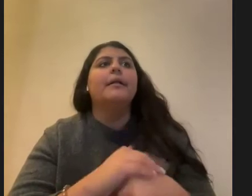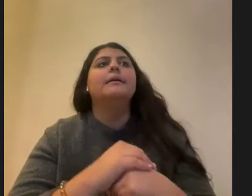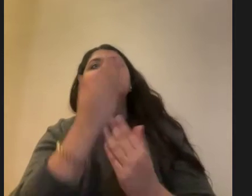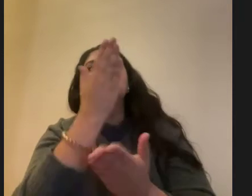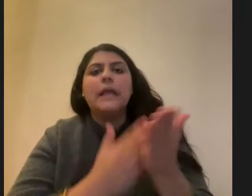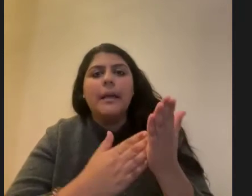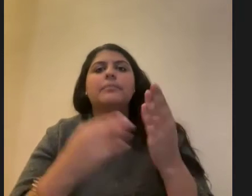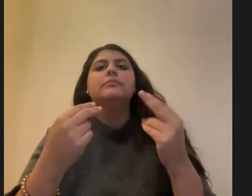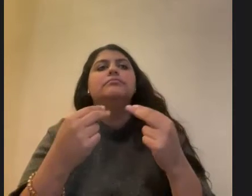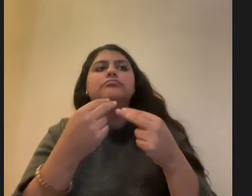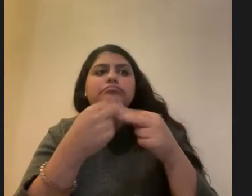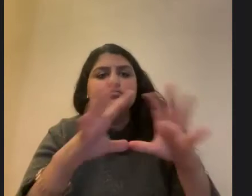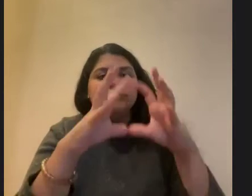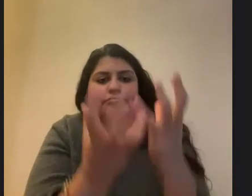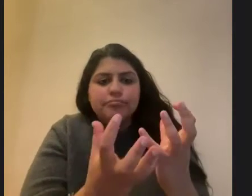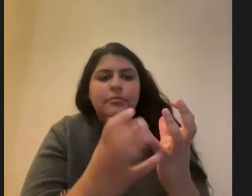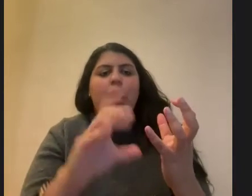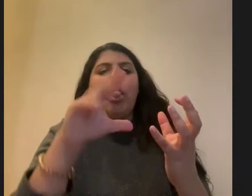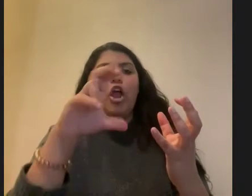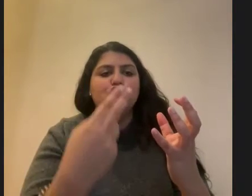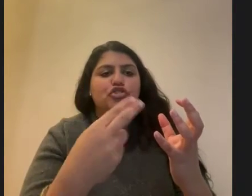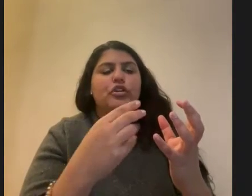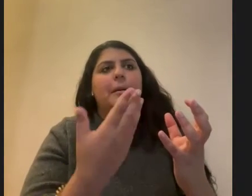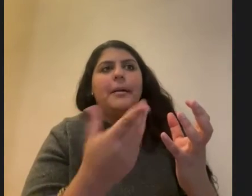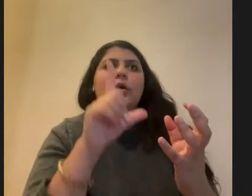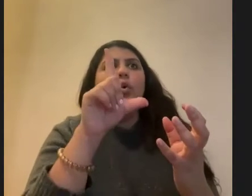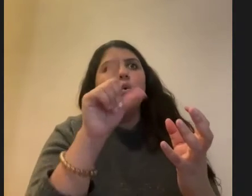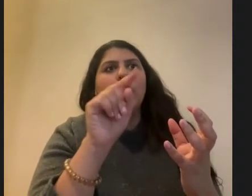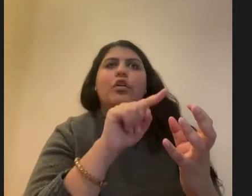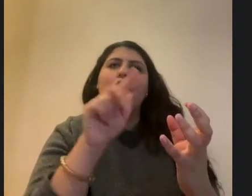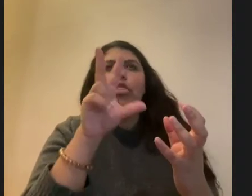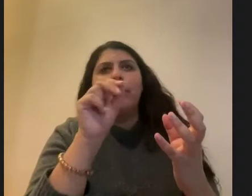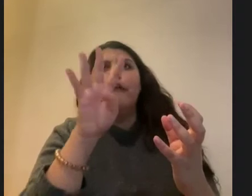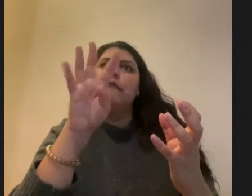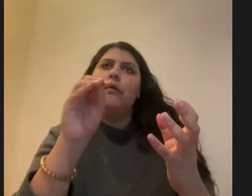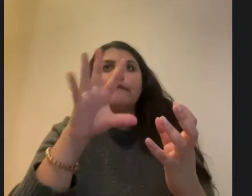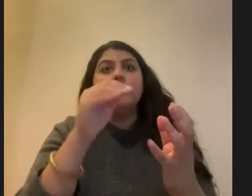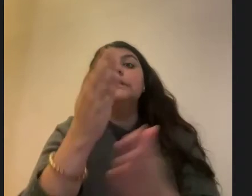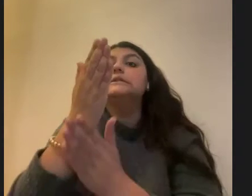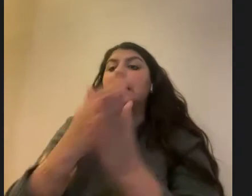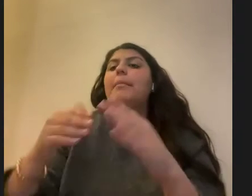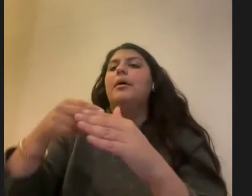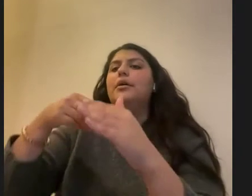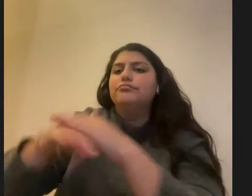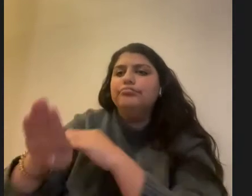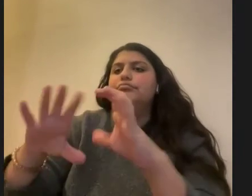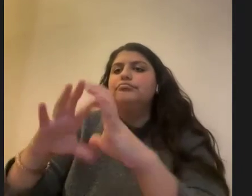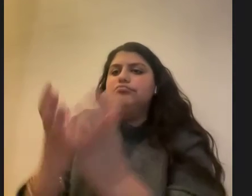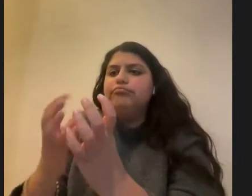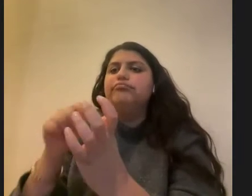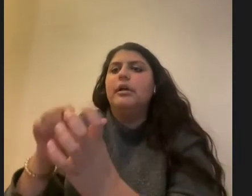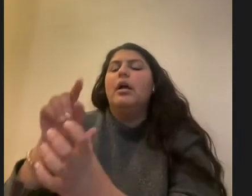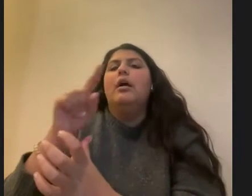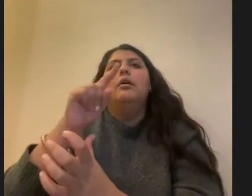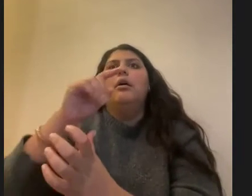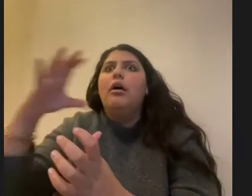lay, clutches of like 20, 30, 40, 50. Others will lay clutches of like hundreds of eggs.